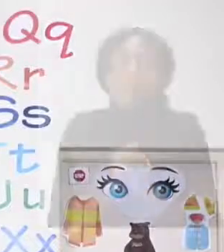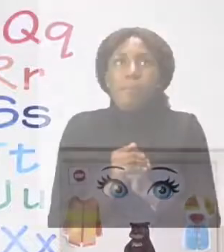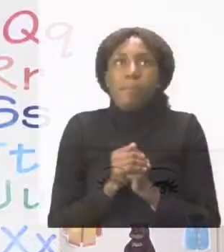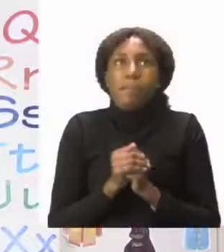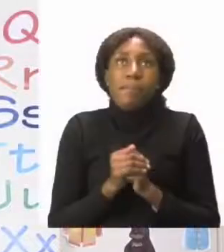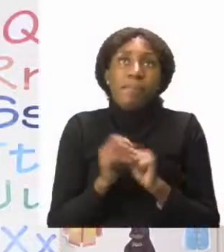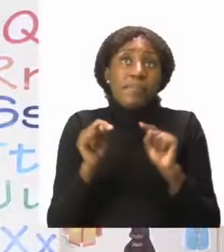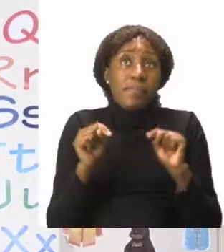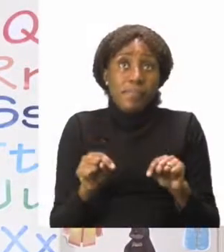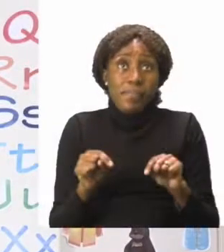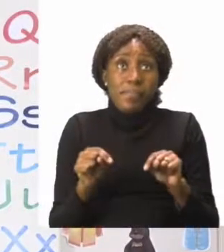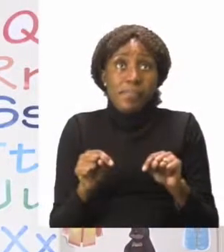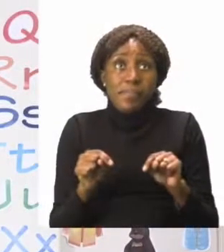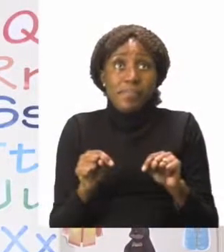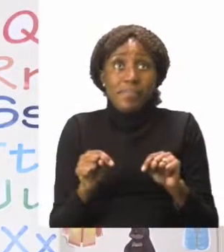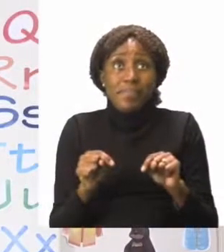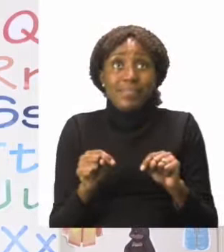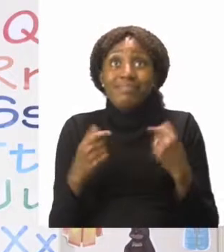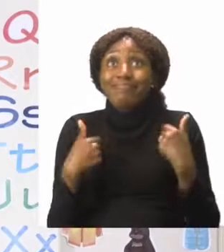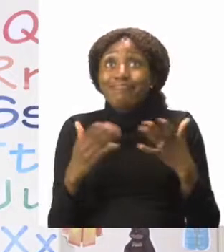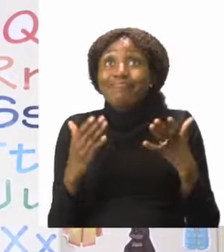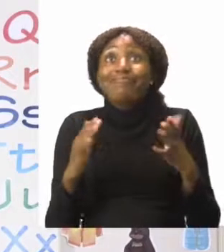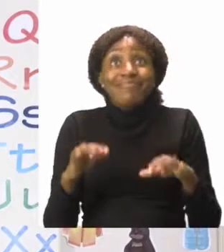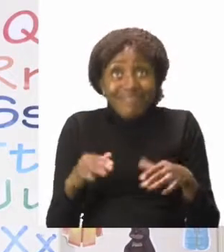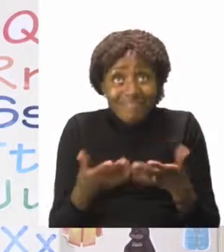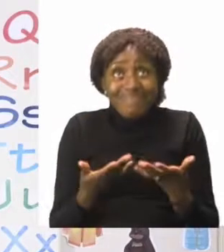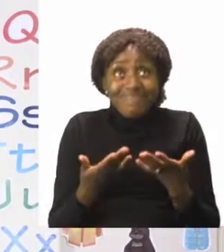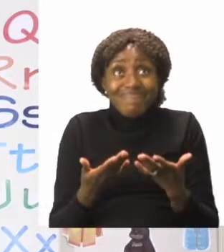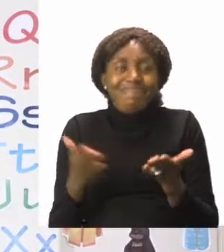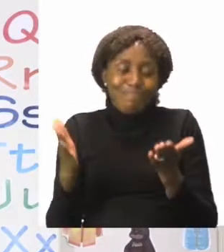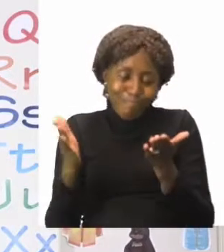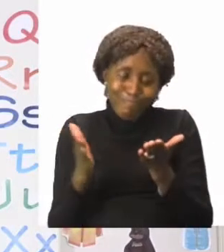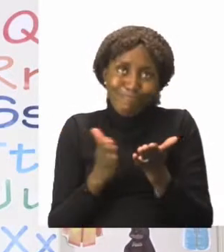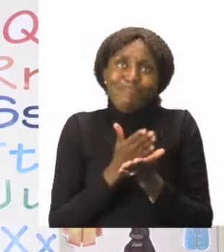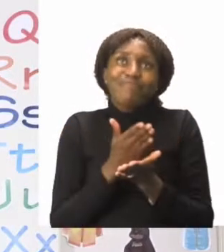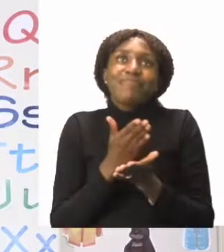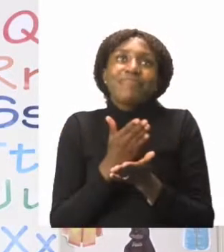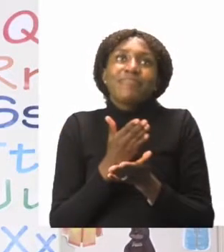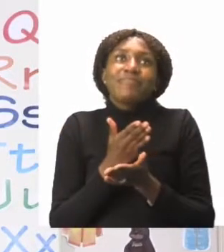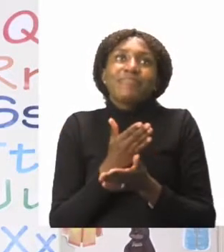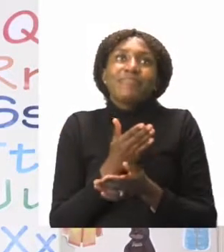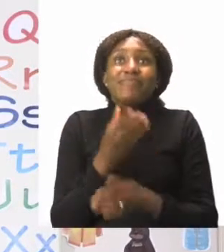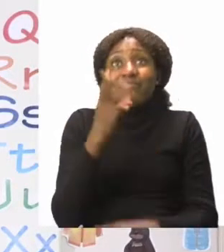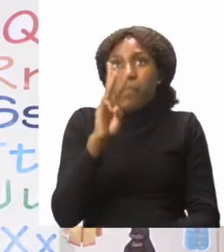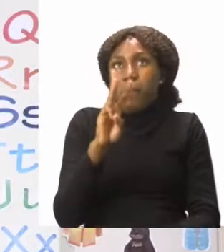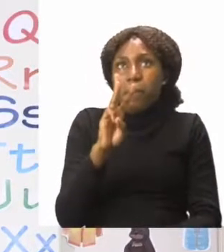Now, boys and girls, let us start our lesson by going to page